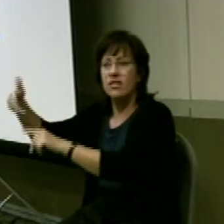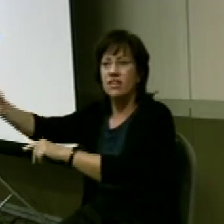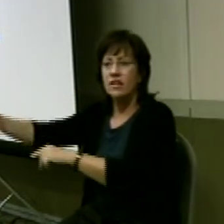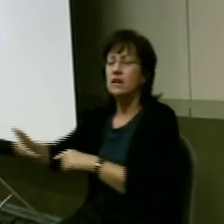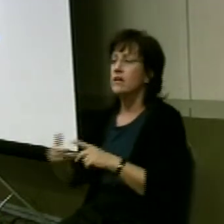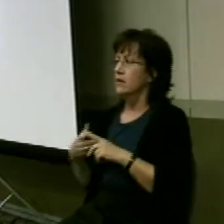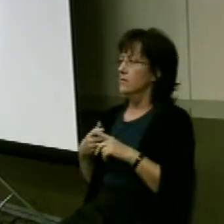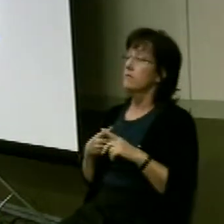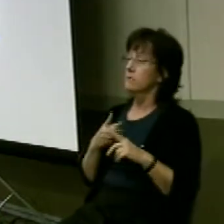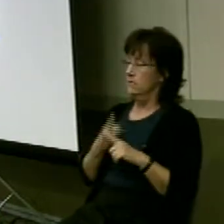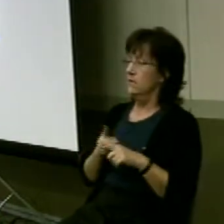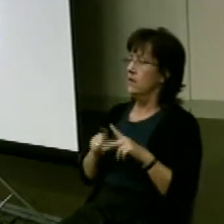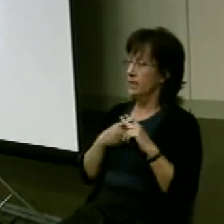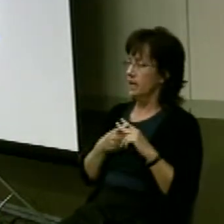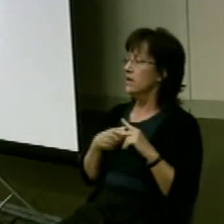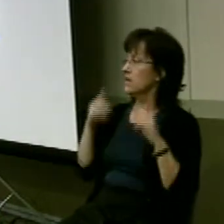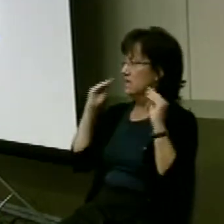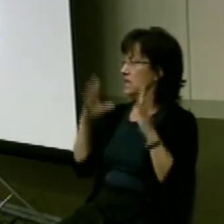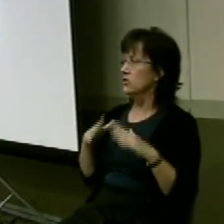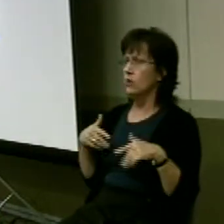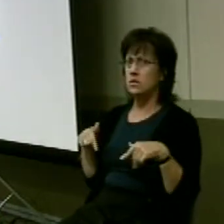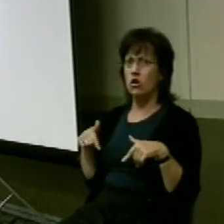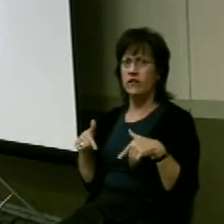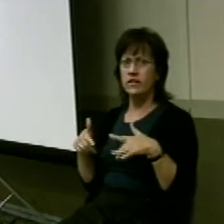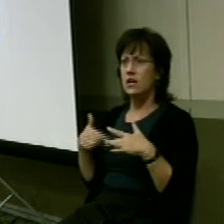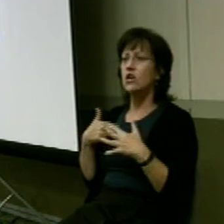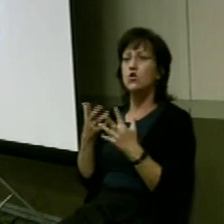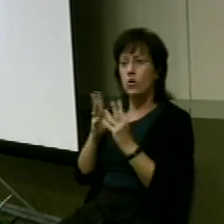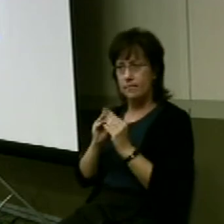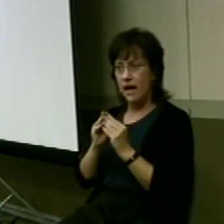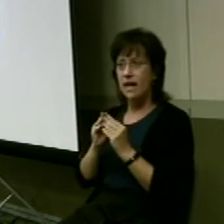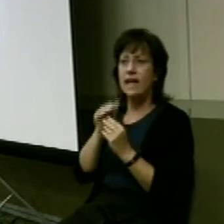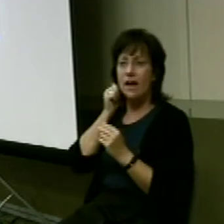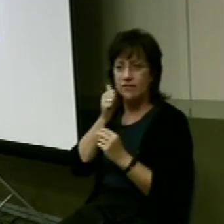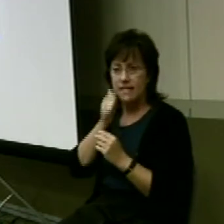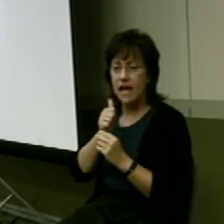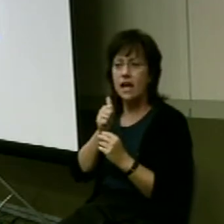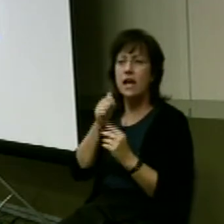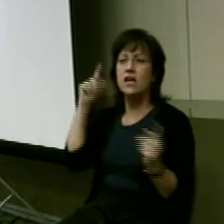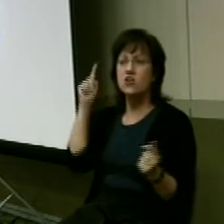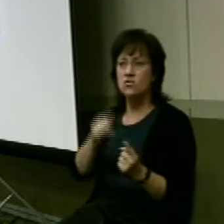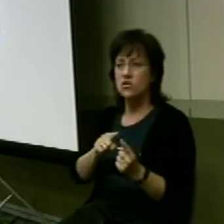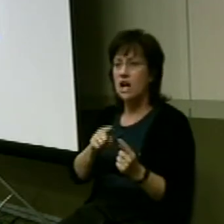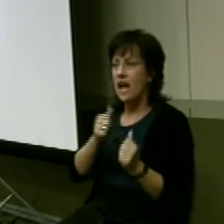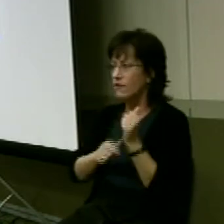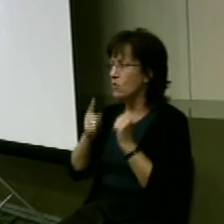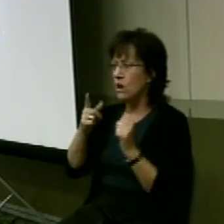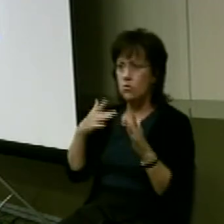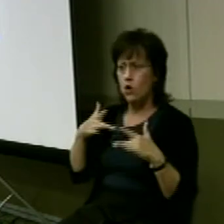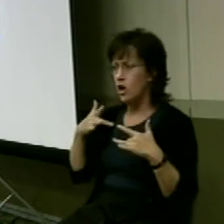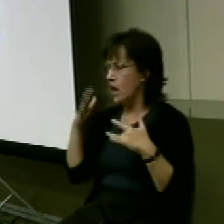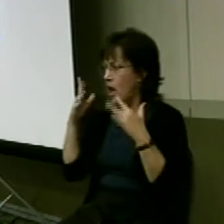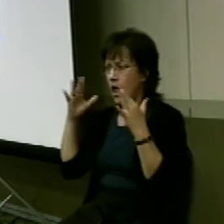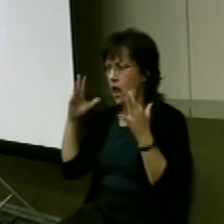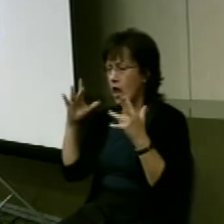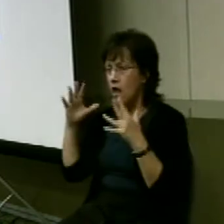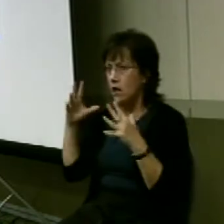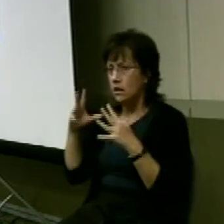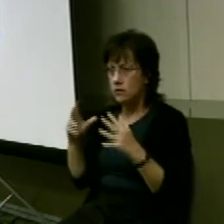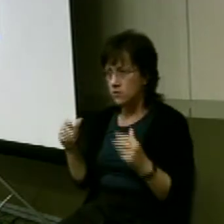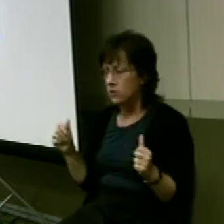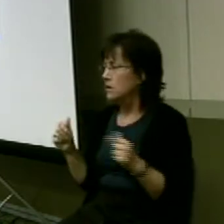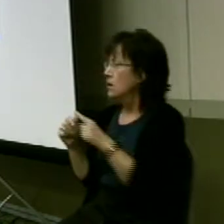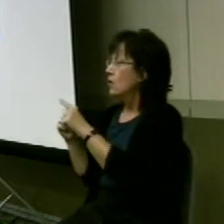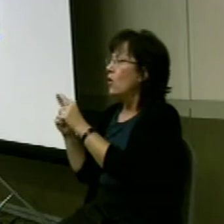team meeting once a month. But yes, in the very beginning, the teacher was a little nervous, so we met every day and kind of, alleviated